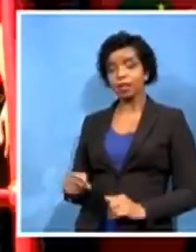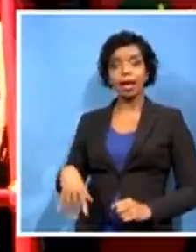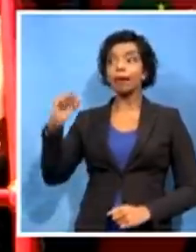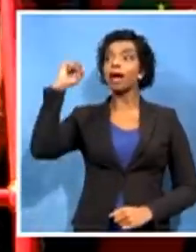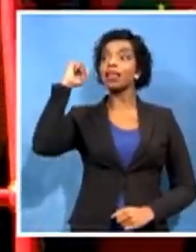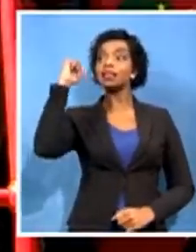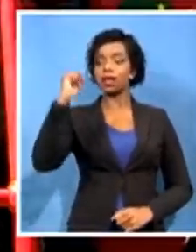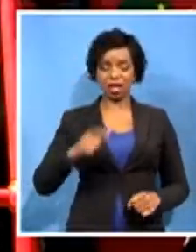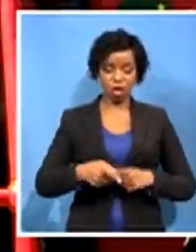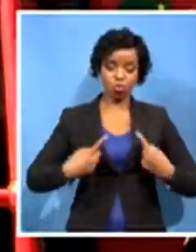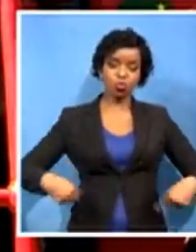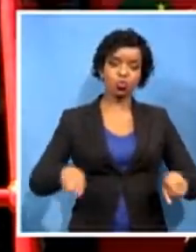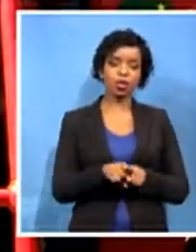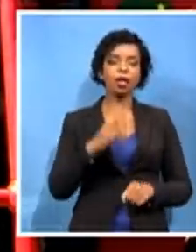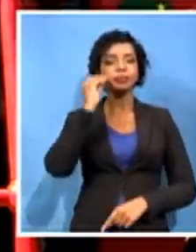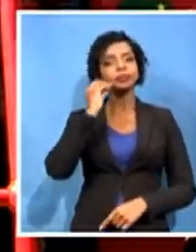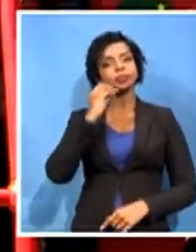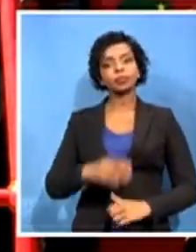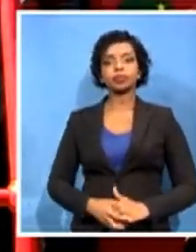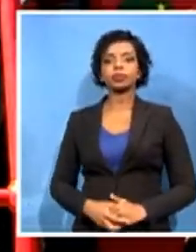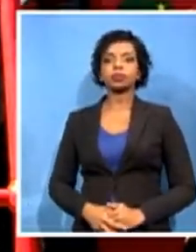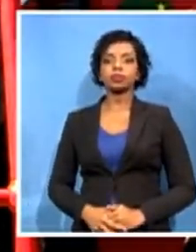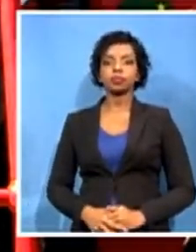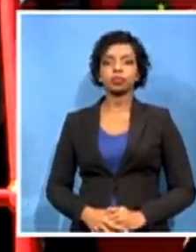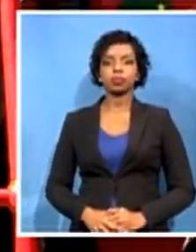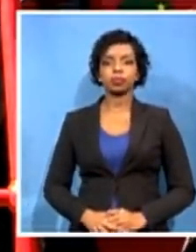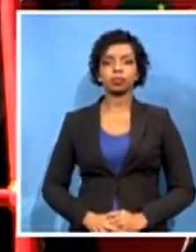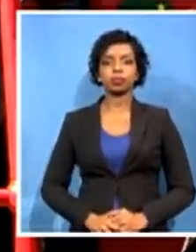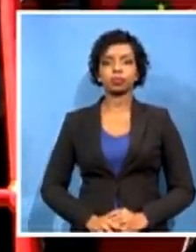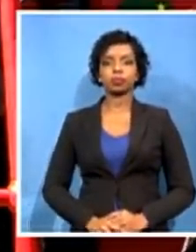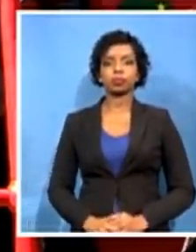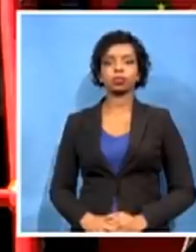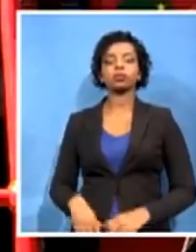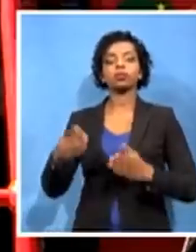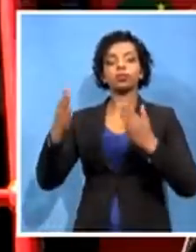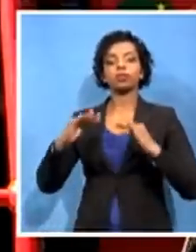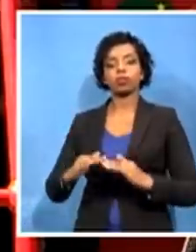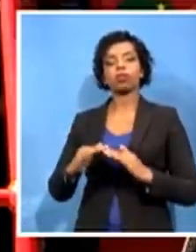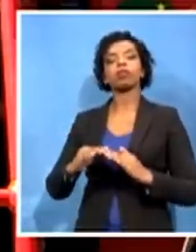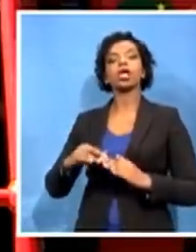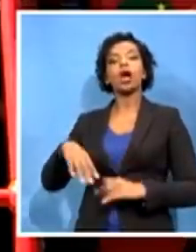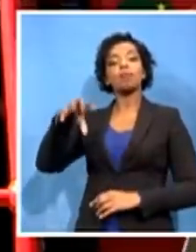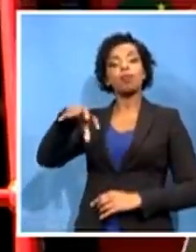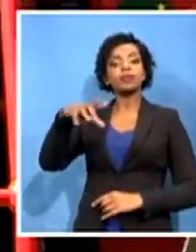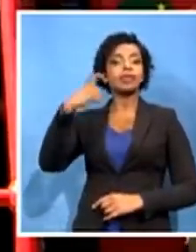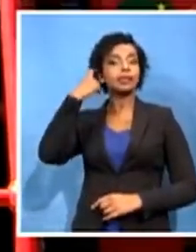We have the provincial secretary of Northern Cape, Commissar Shadra Kaule.